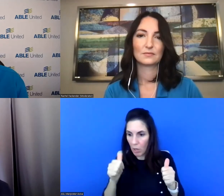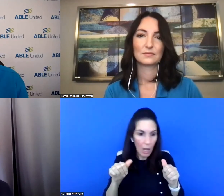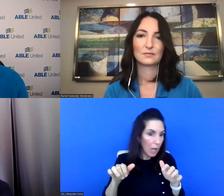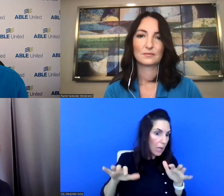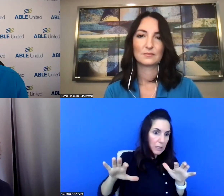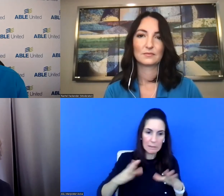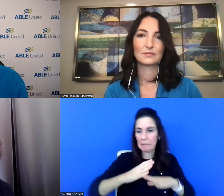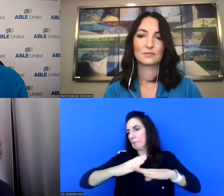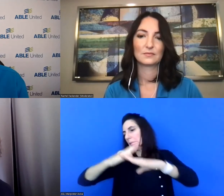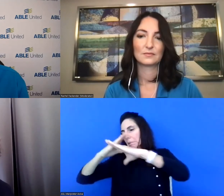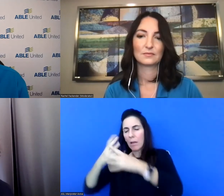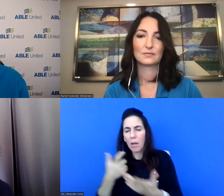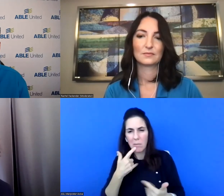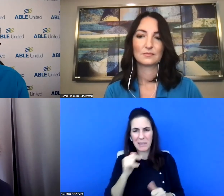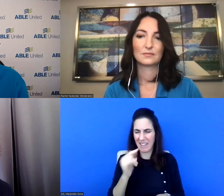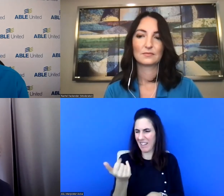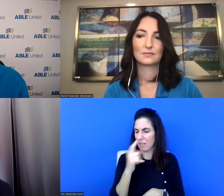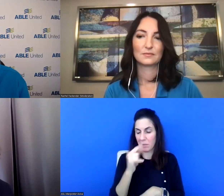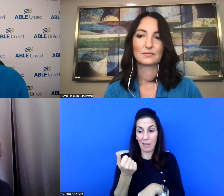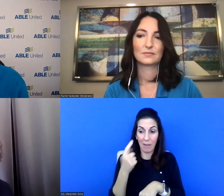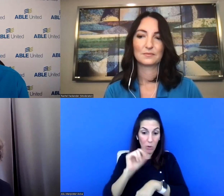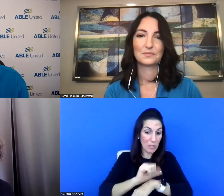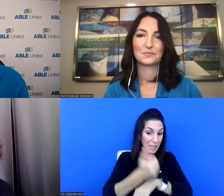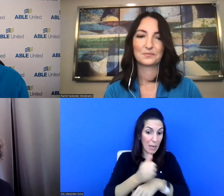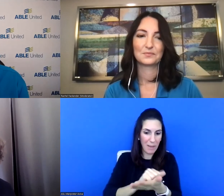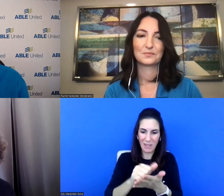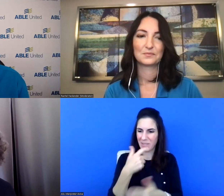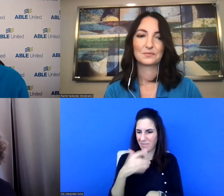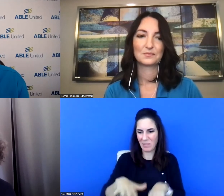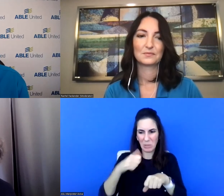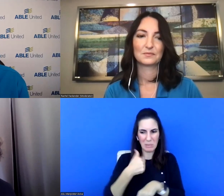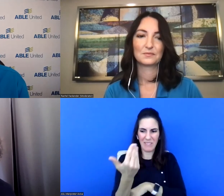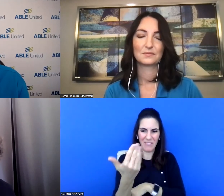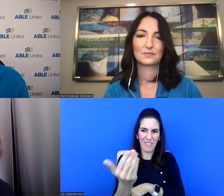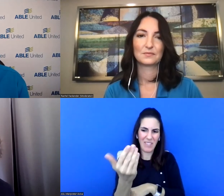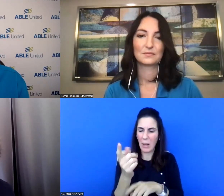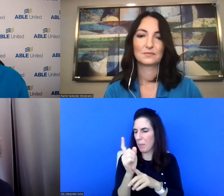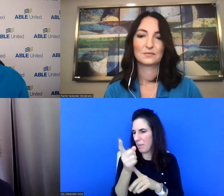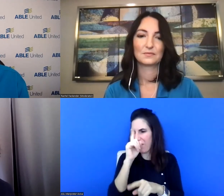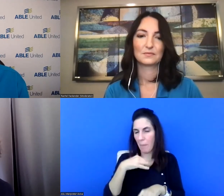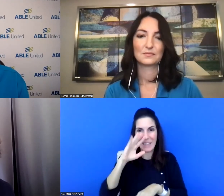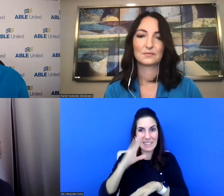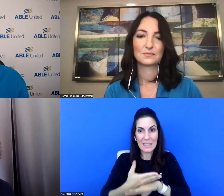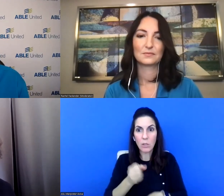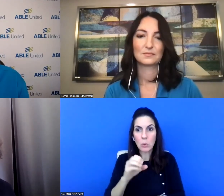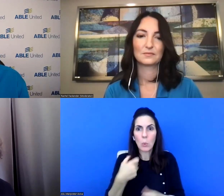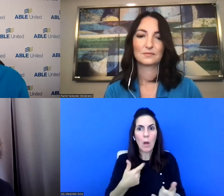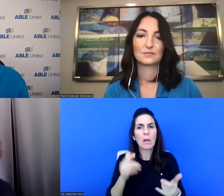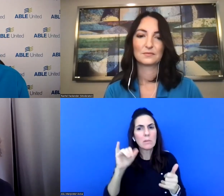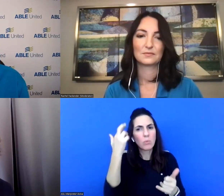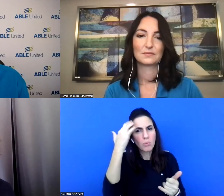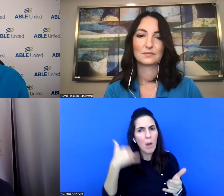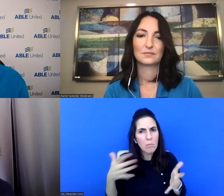me about 15 minutes to set Sean's account up. And that's why I encourage parents, if